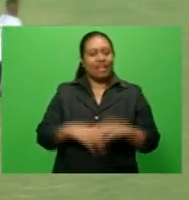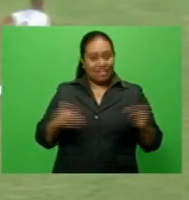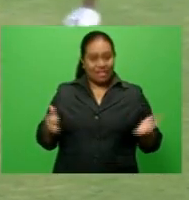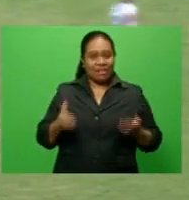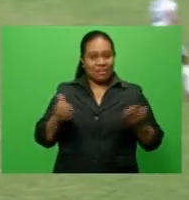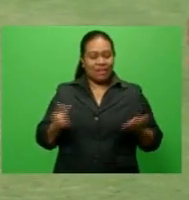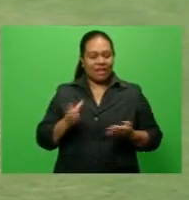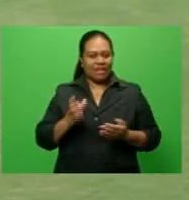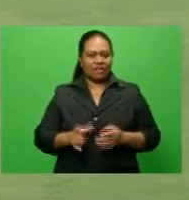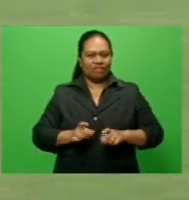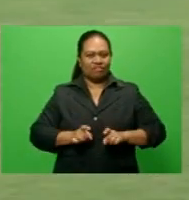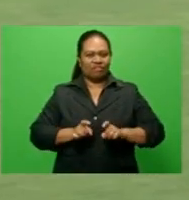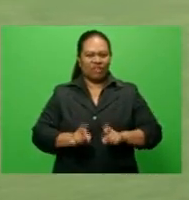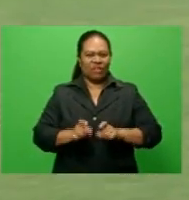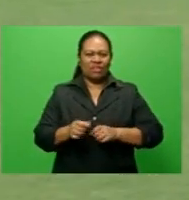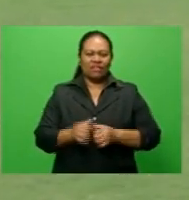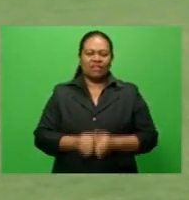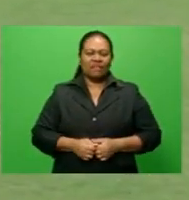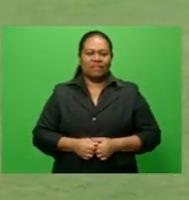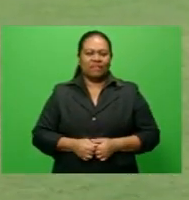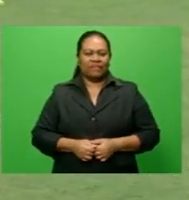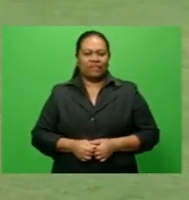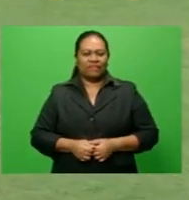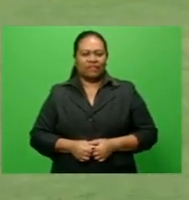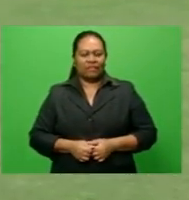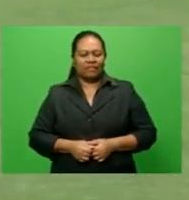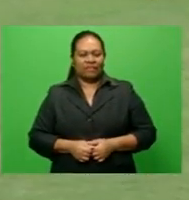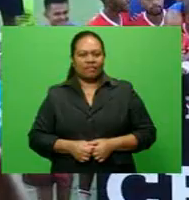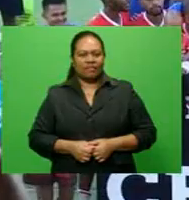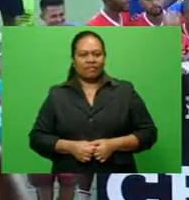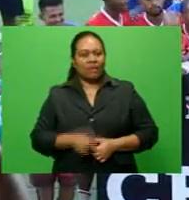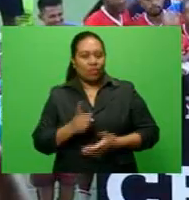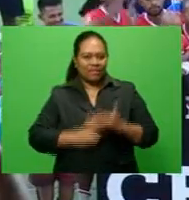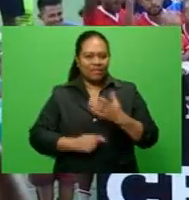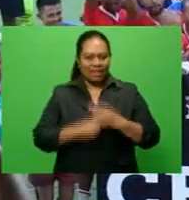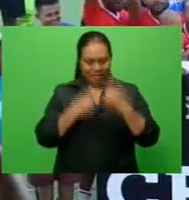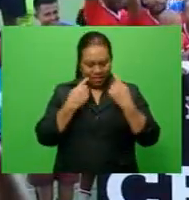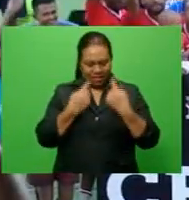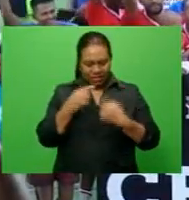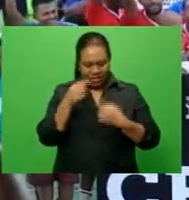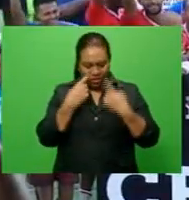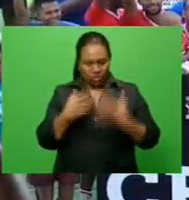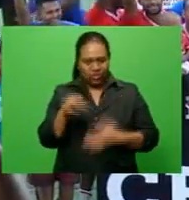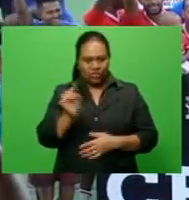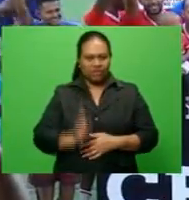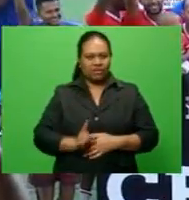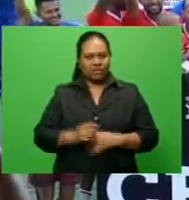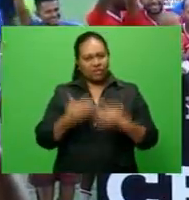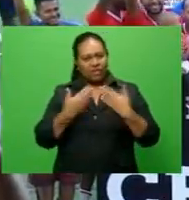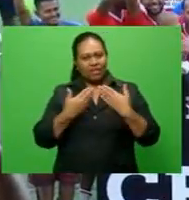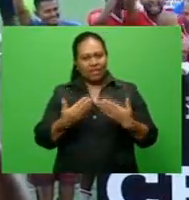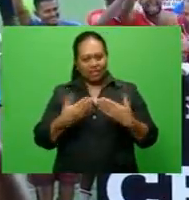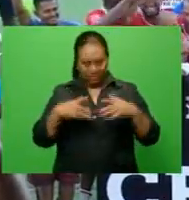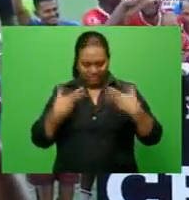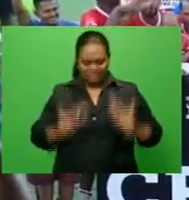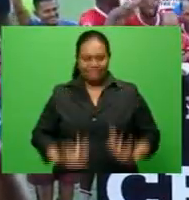for sticking in and giving the sacrifice, and it has paid off today. Well, to be back in the red jersey, this